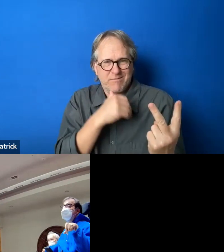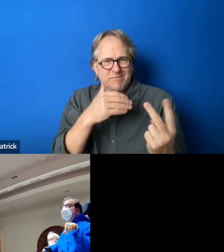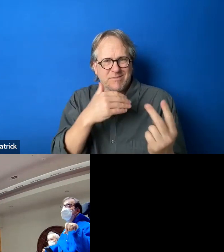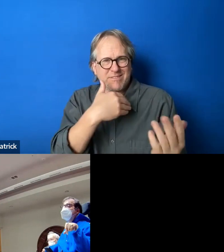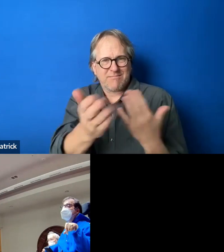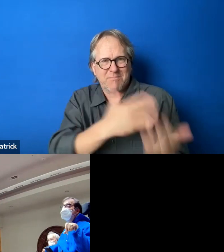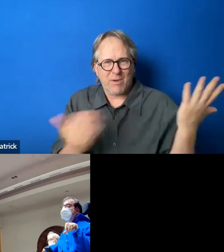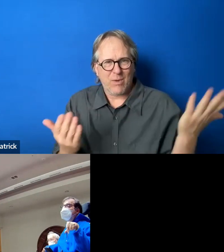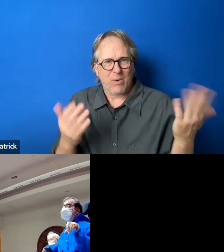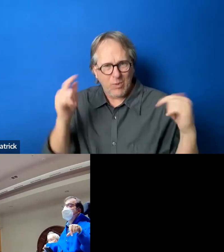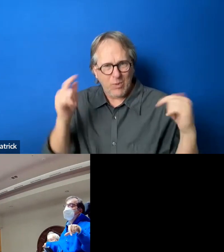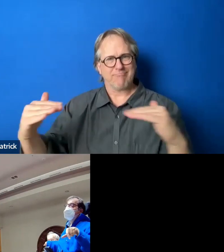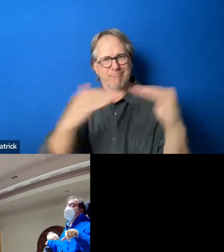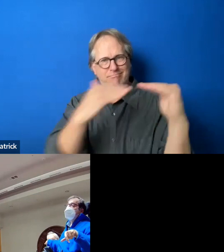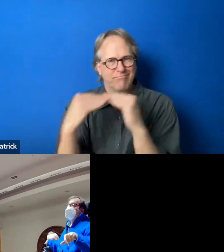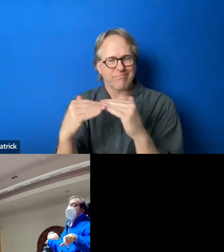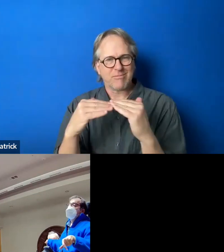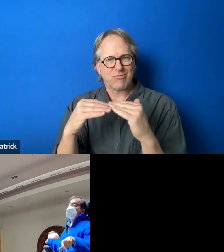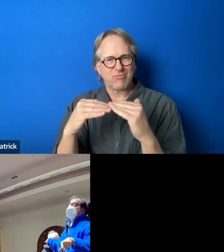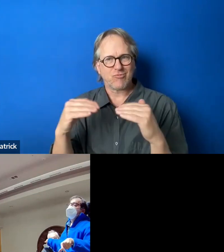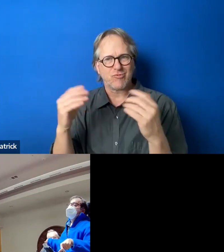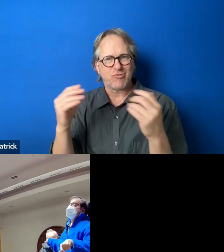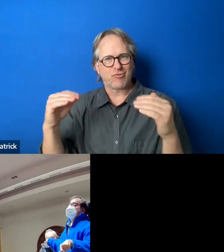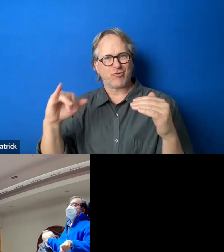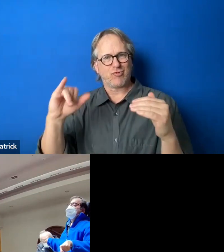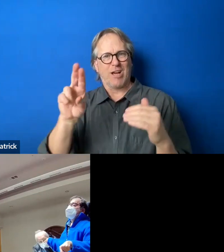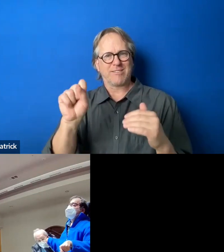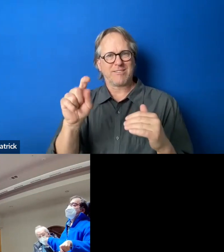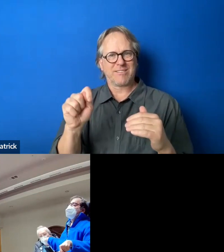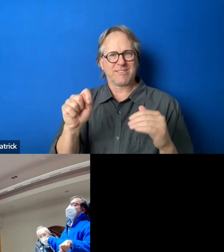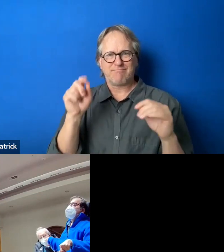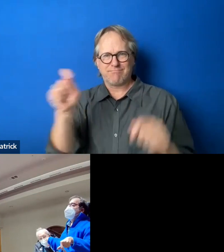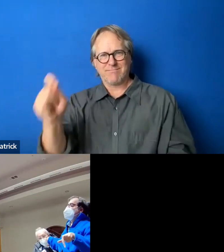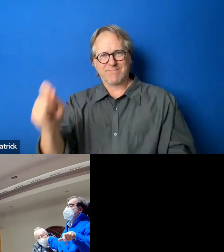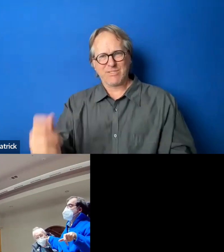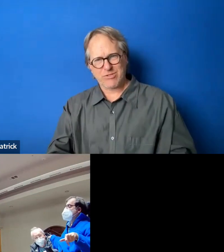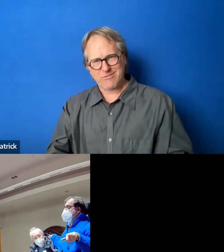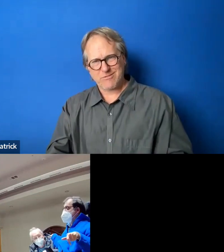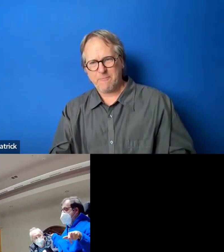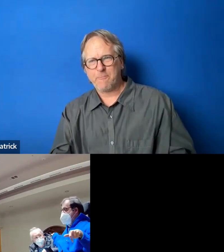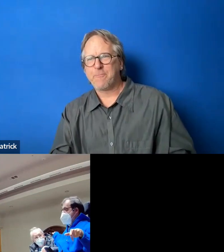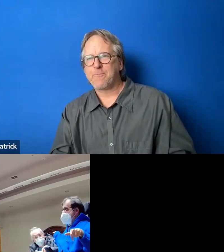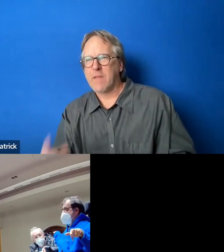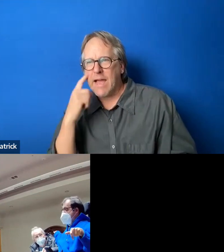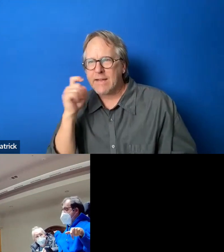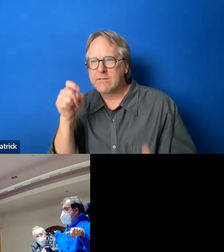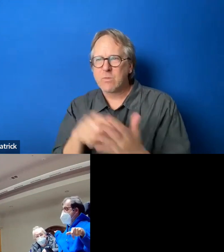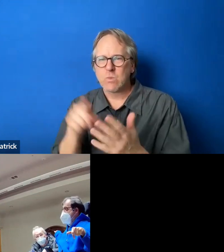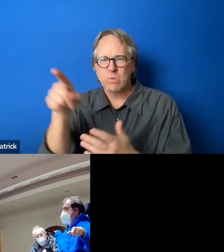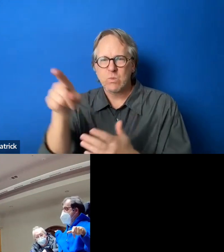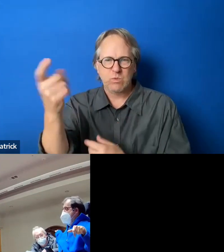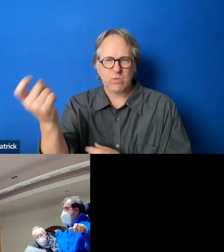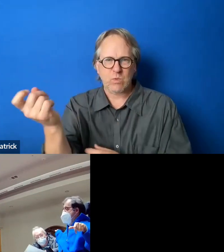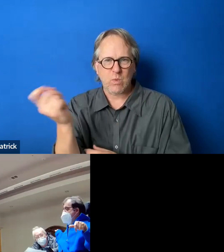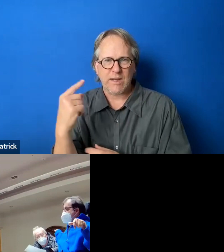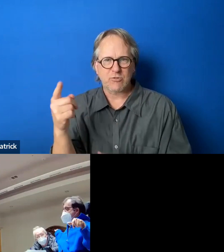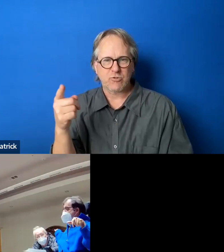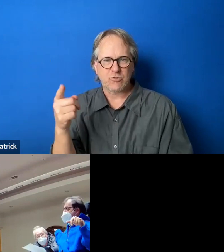Mr. Michael Young had a question for us in this